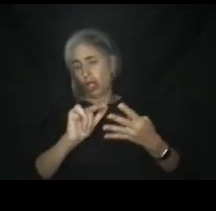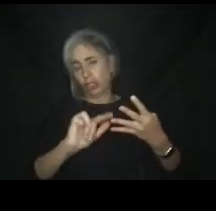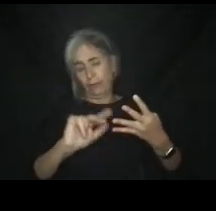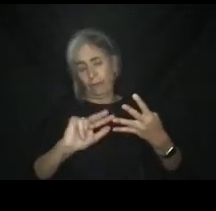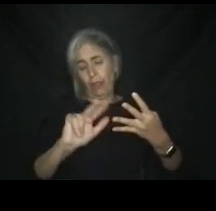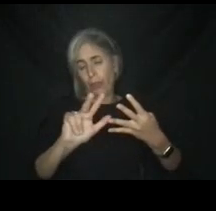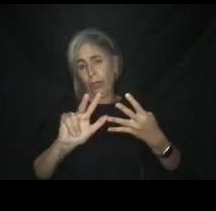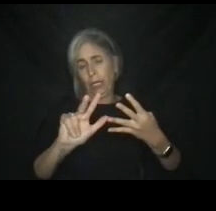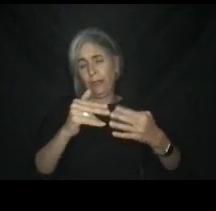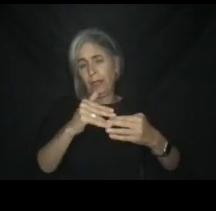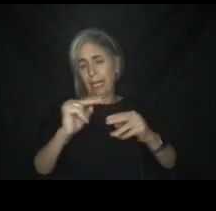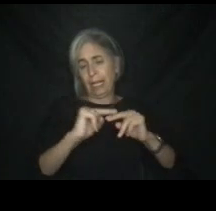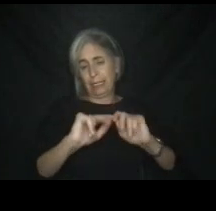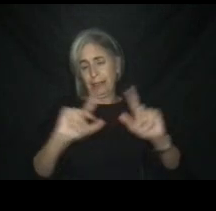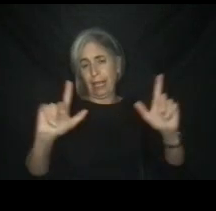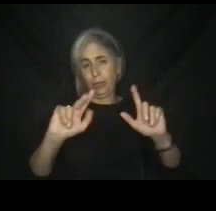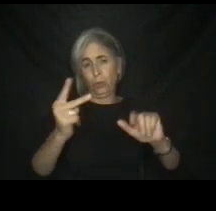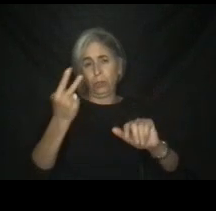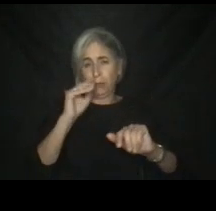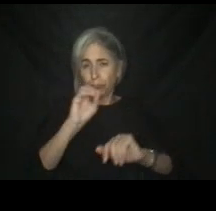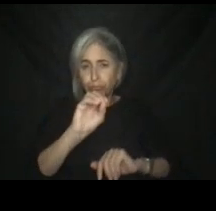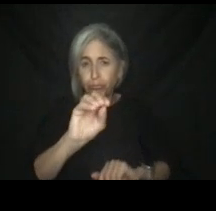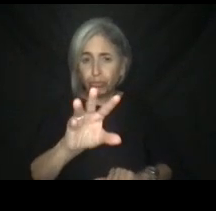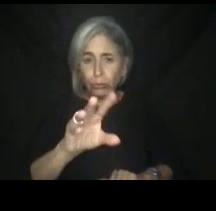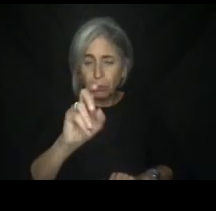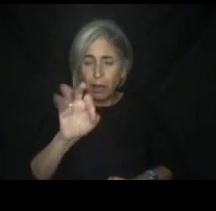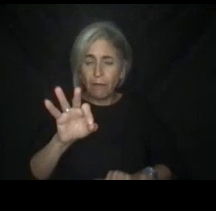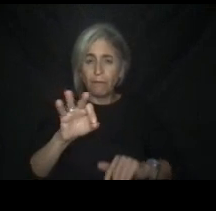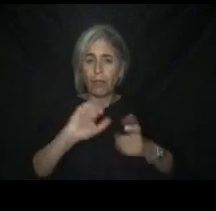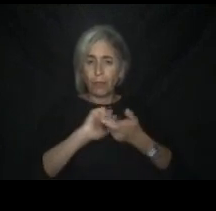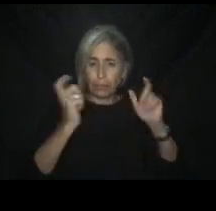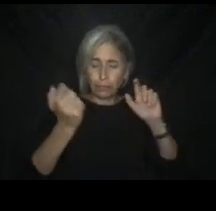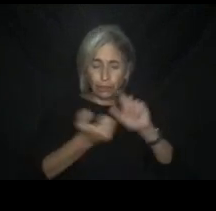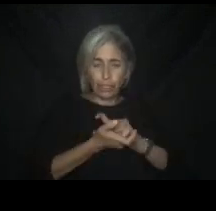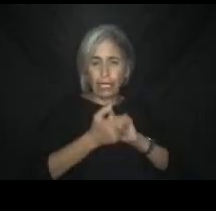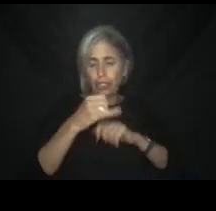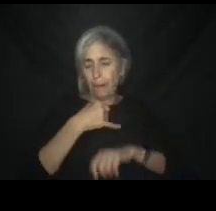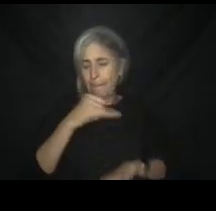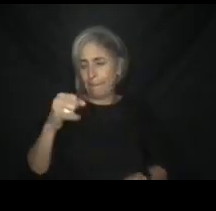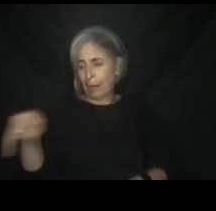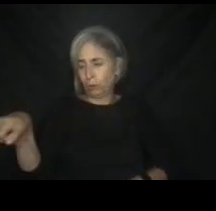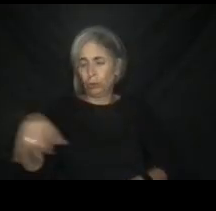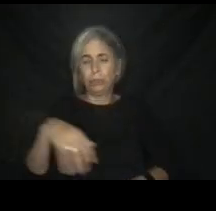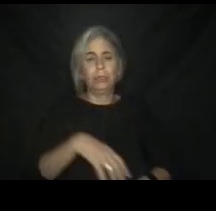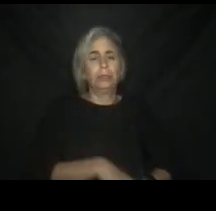next slide, you'll see a zoom in of the changed boundaries.